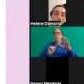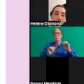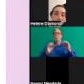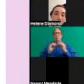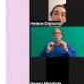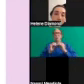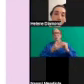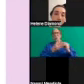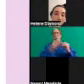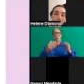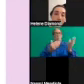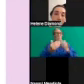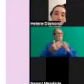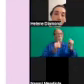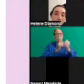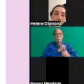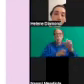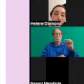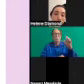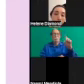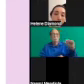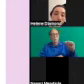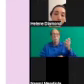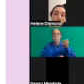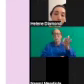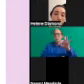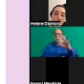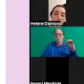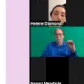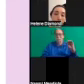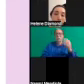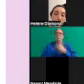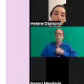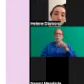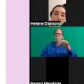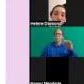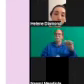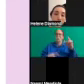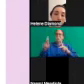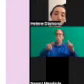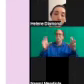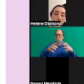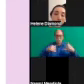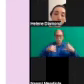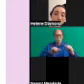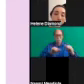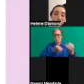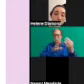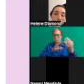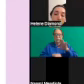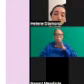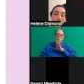the passage of the ADA in 1990, our population still faces discrimination, and we